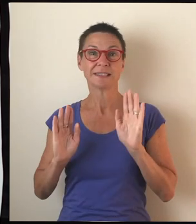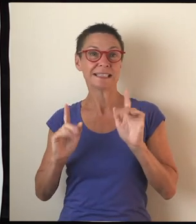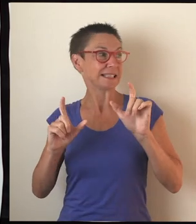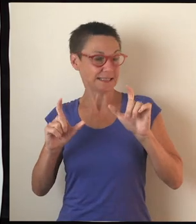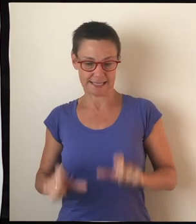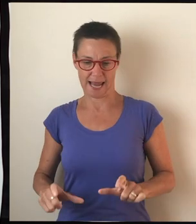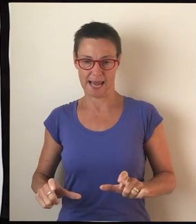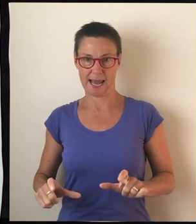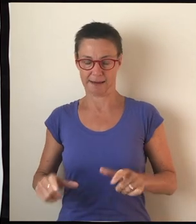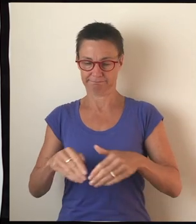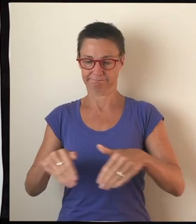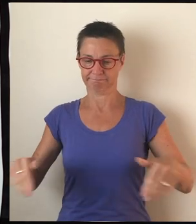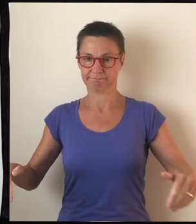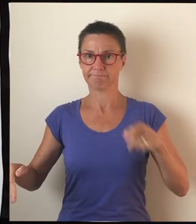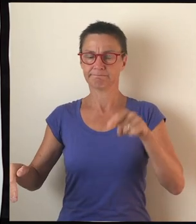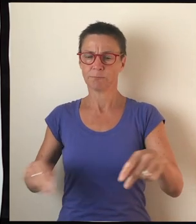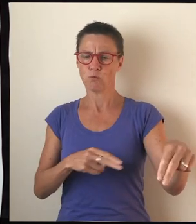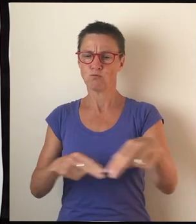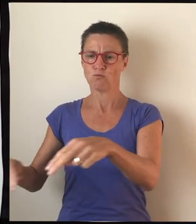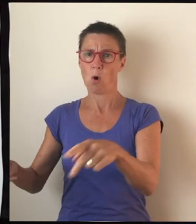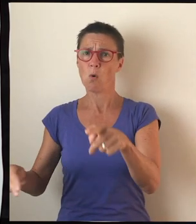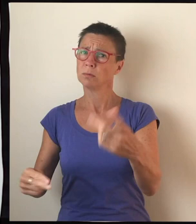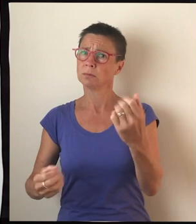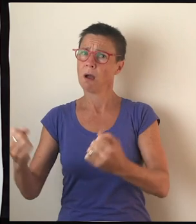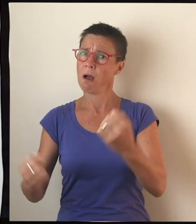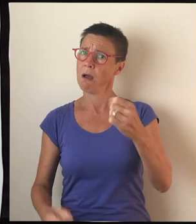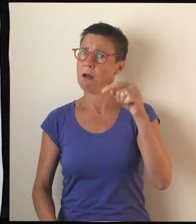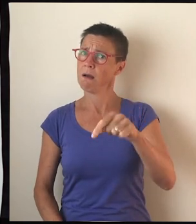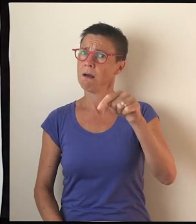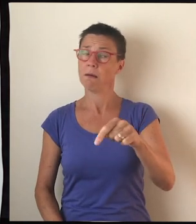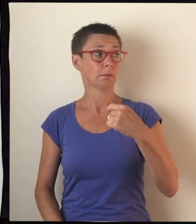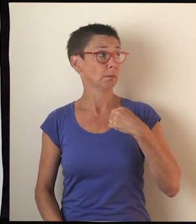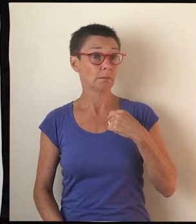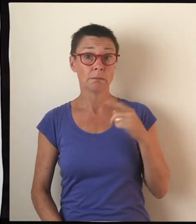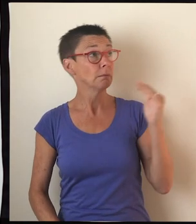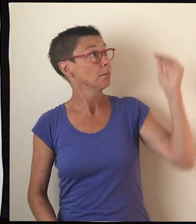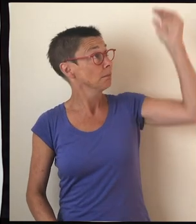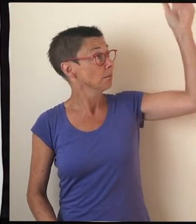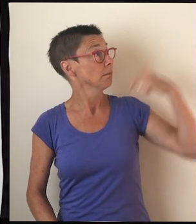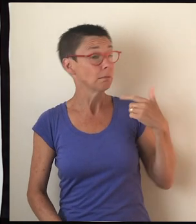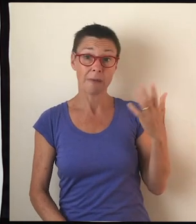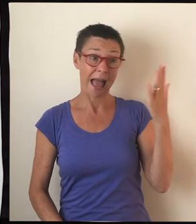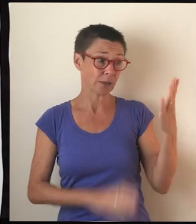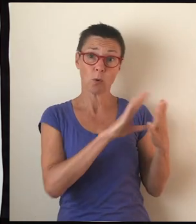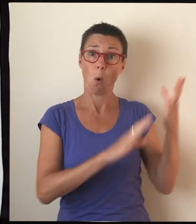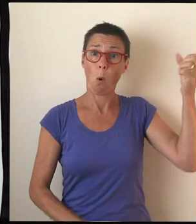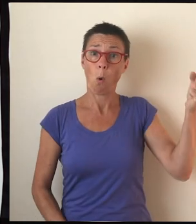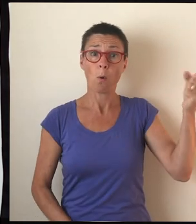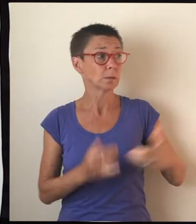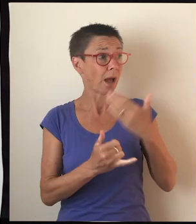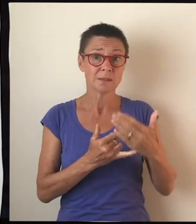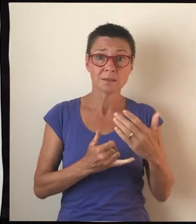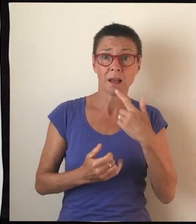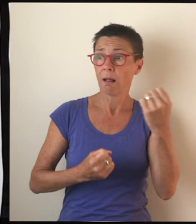Stay on the pavement, 'cause the road is for cars. Hold someone's hand until the